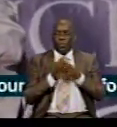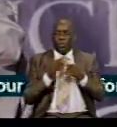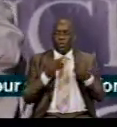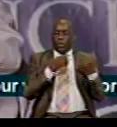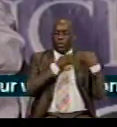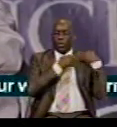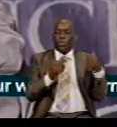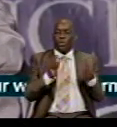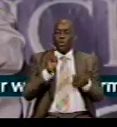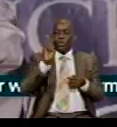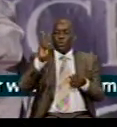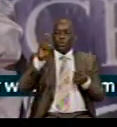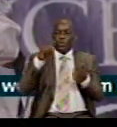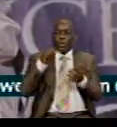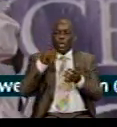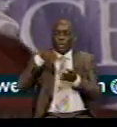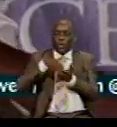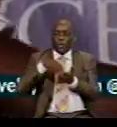2003 till today.